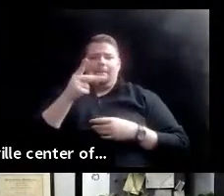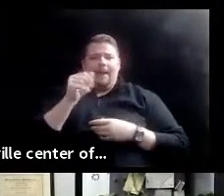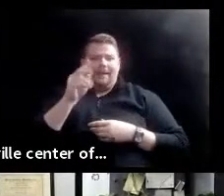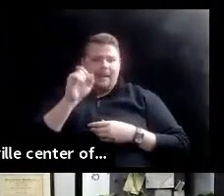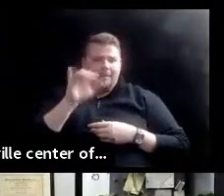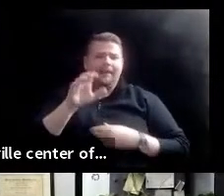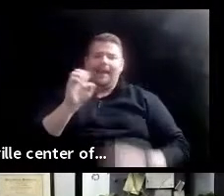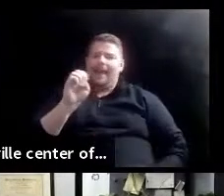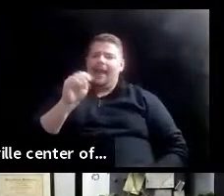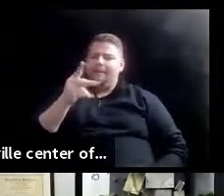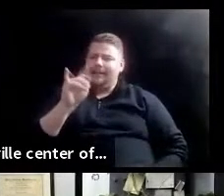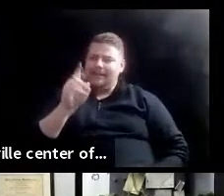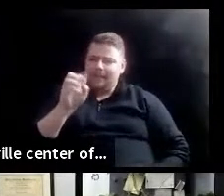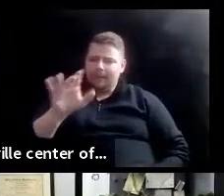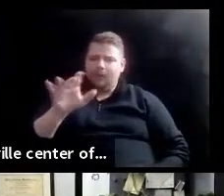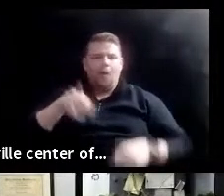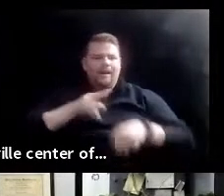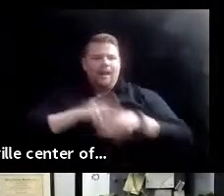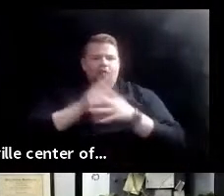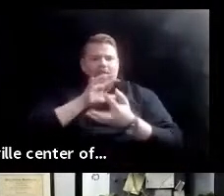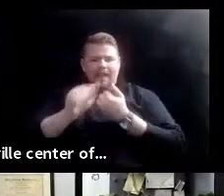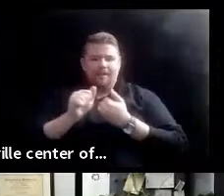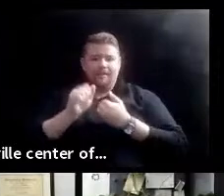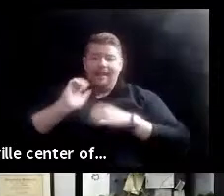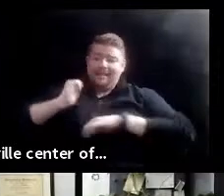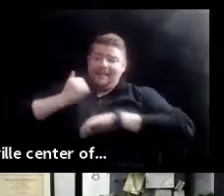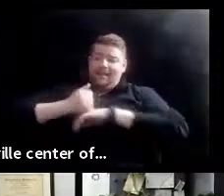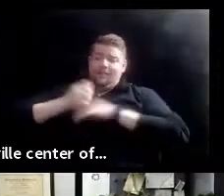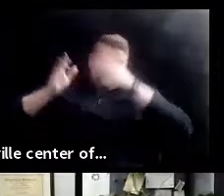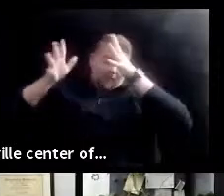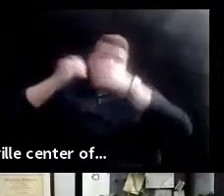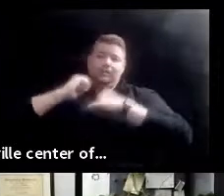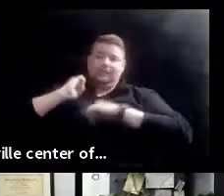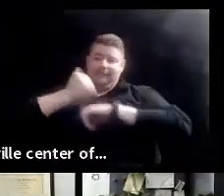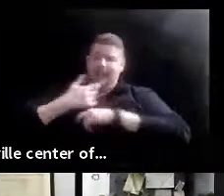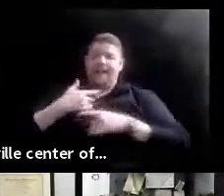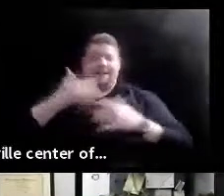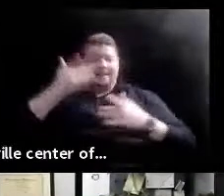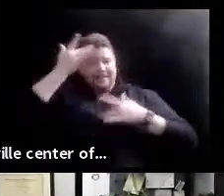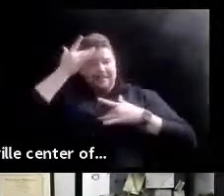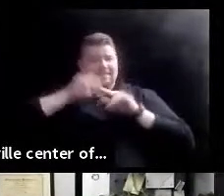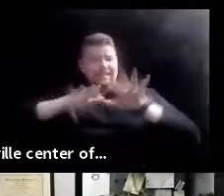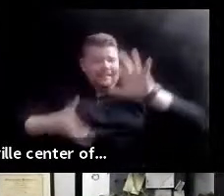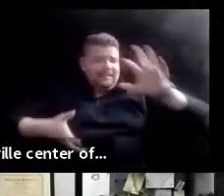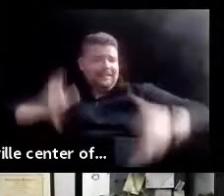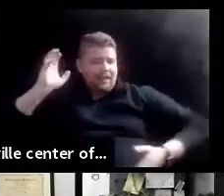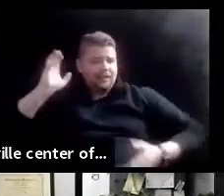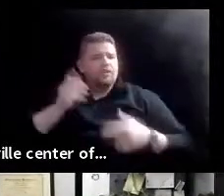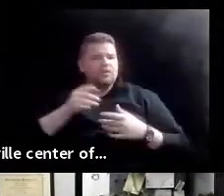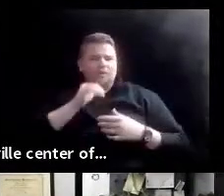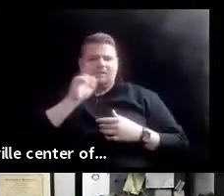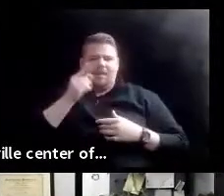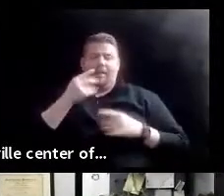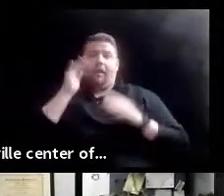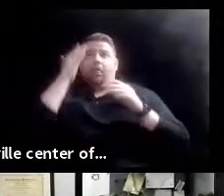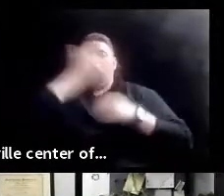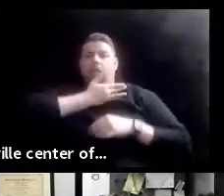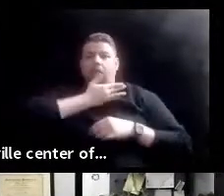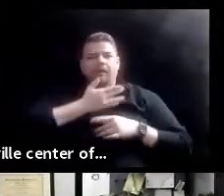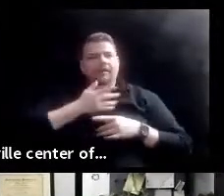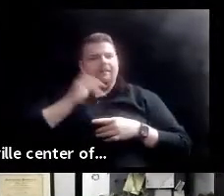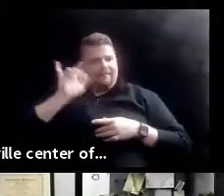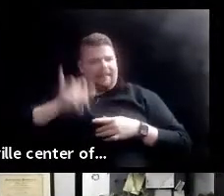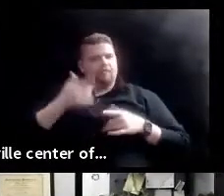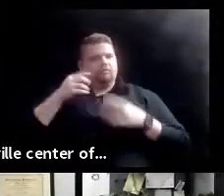epidemic, or natural disaster. The founding fathers did have personal experience with disease and disasters, So it is not like it was overlooked. It was